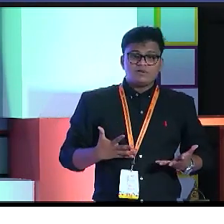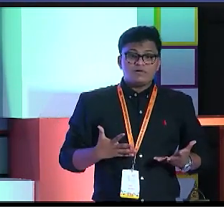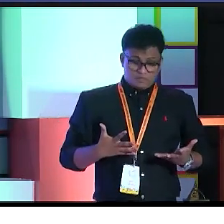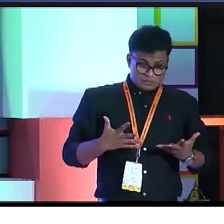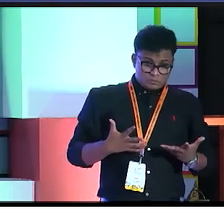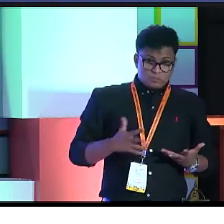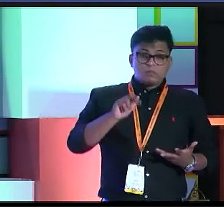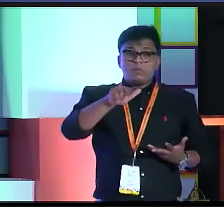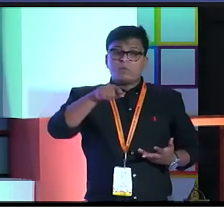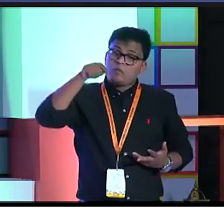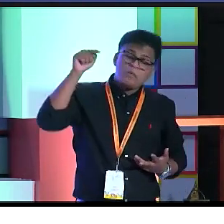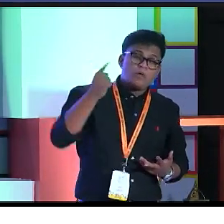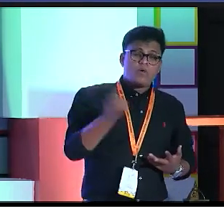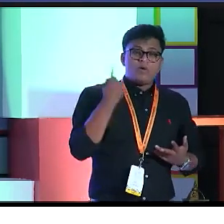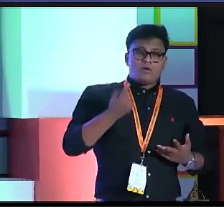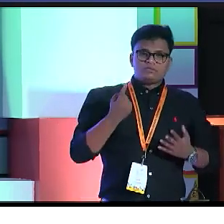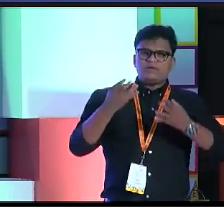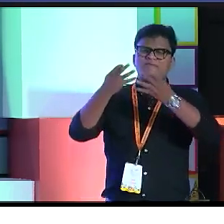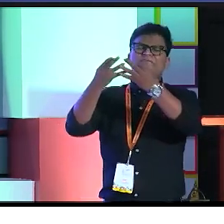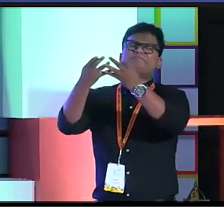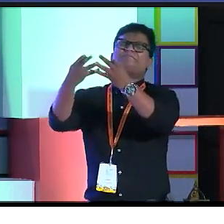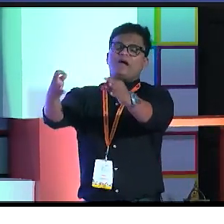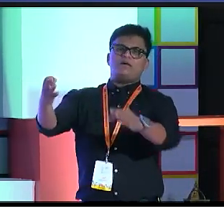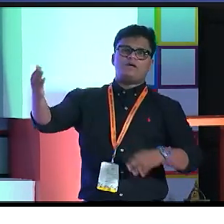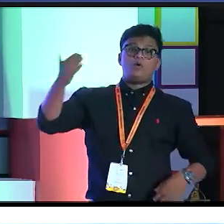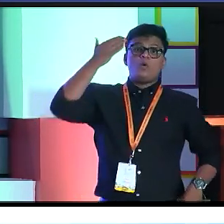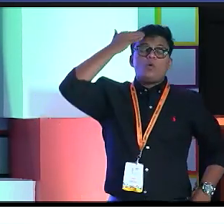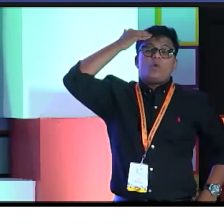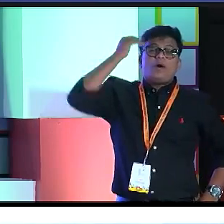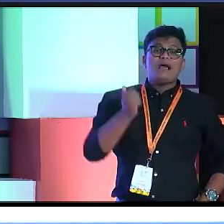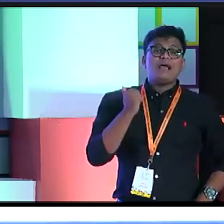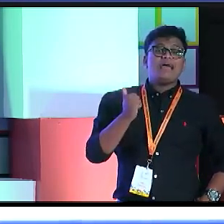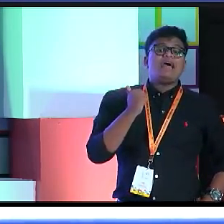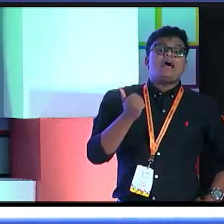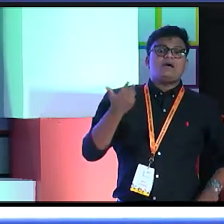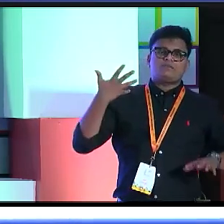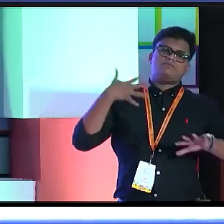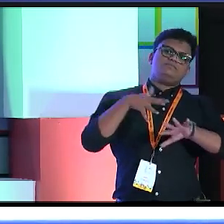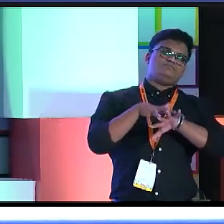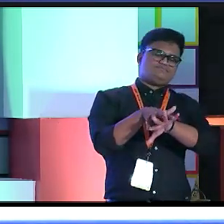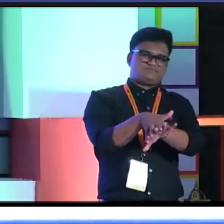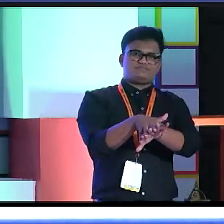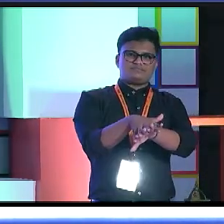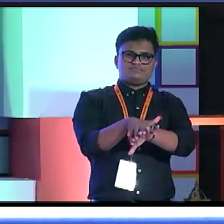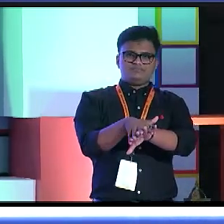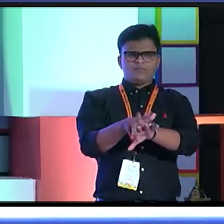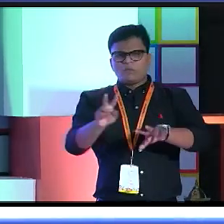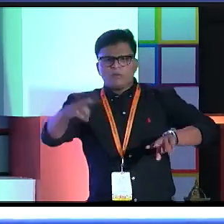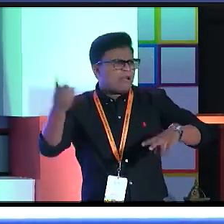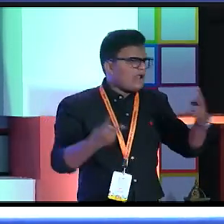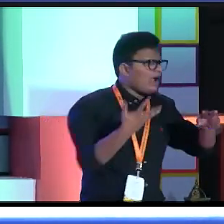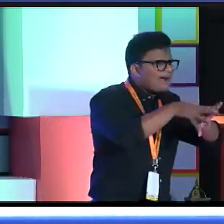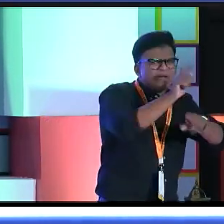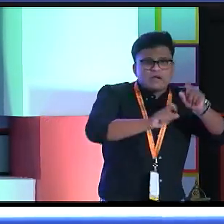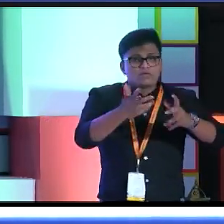free. And we say we want to make it free so that we are truly inclusive. Even in the economic sense. We don't make any distinction. People always